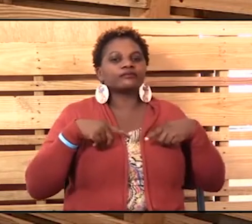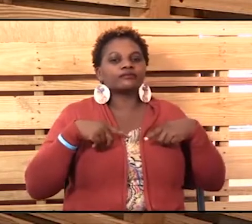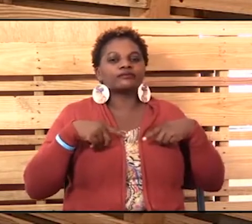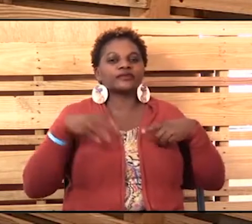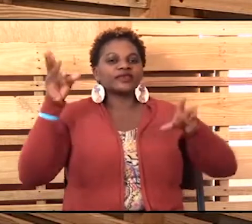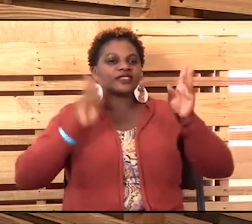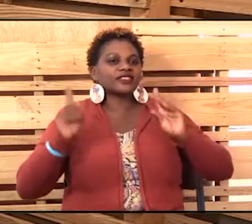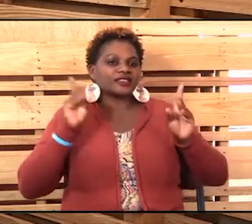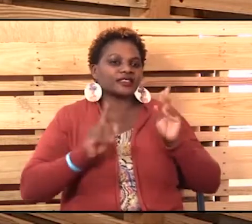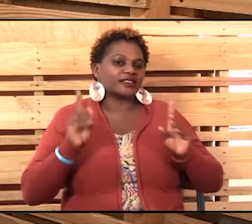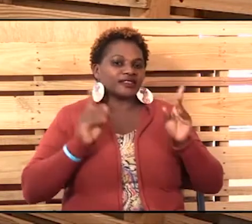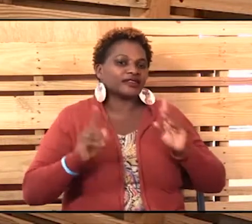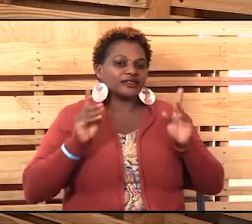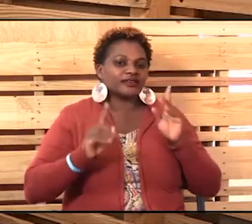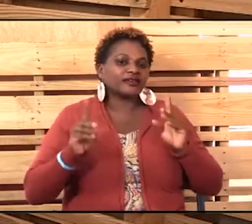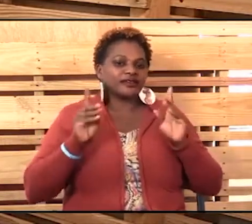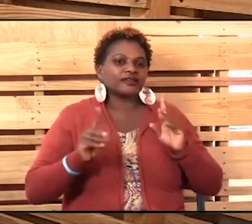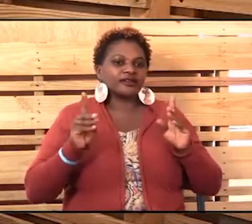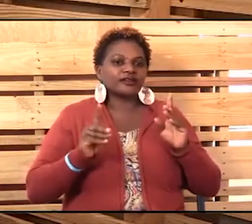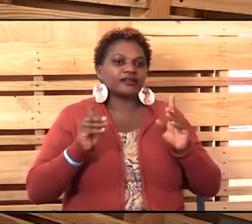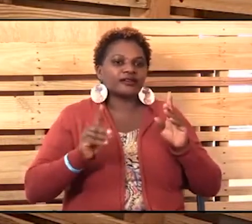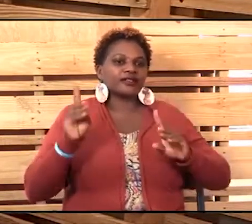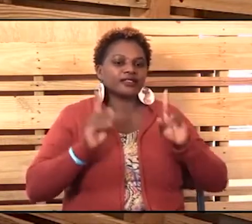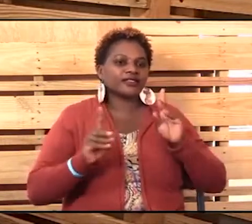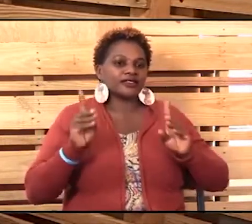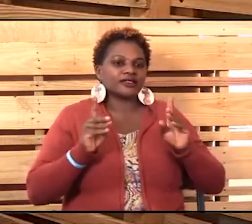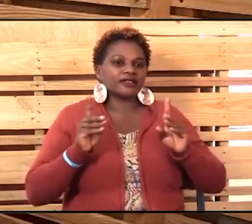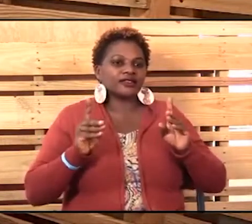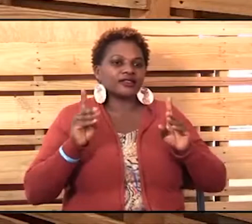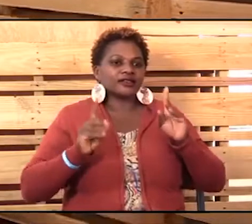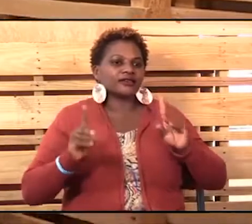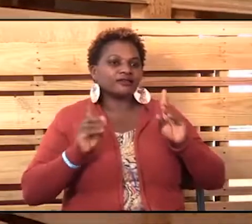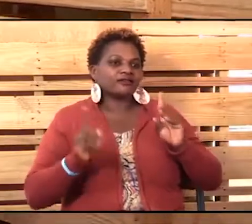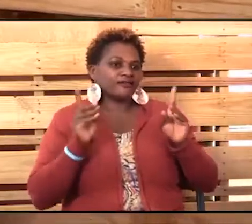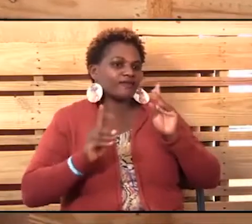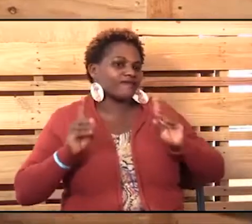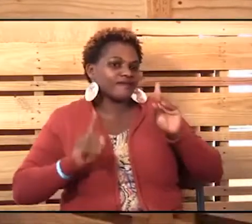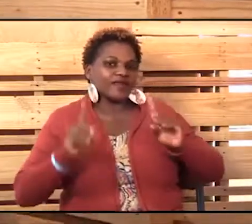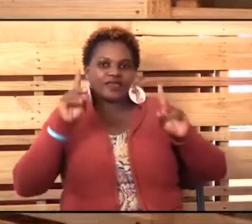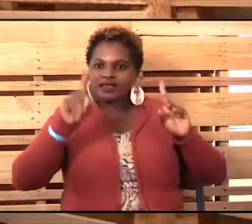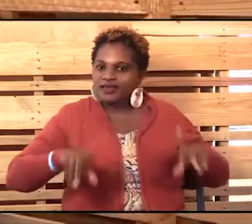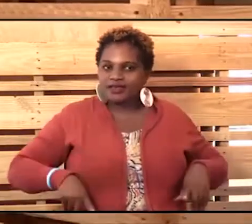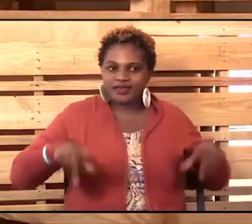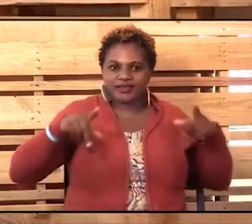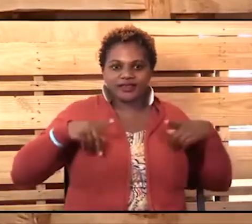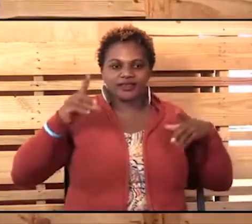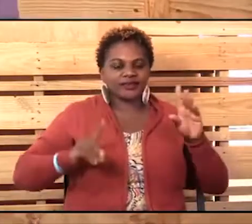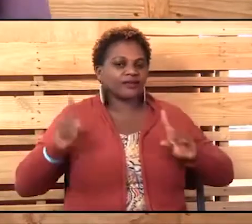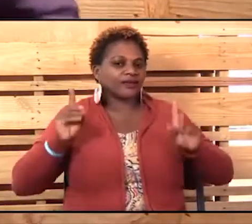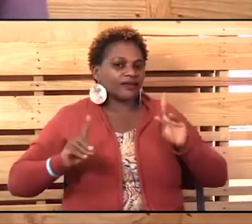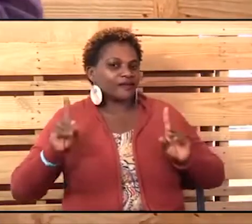gonna dance to this song that says, he is alive. Okay. Pumba, you're joining